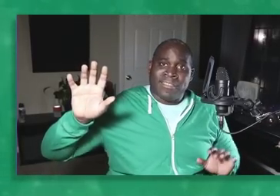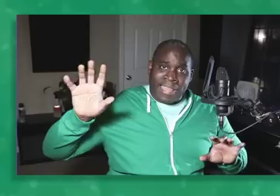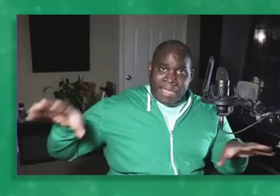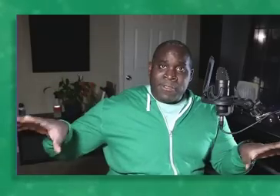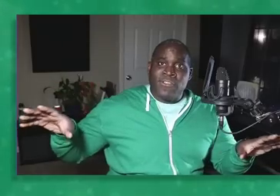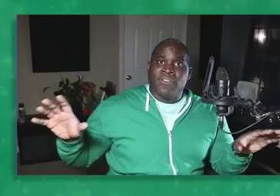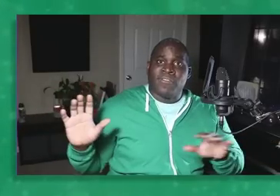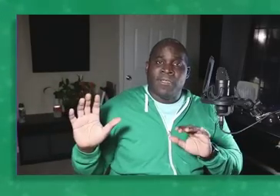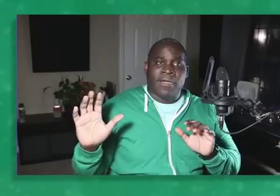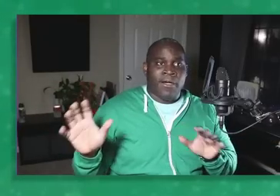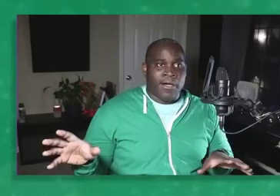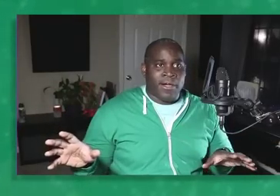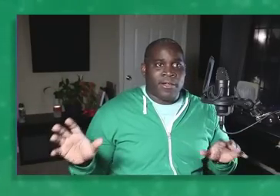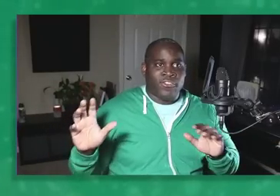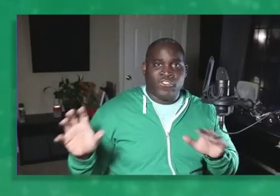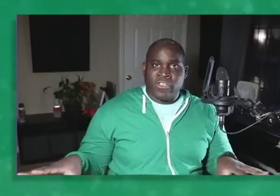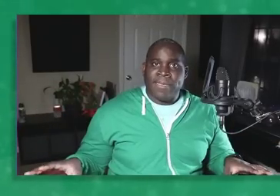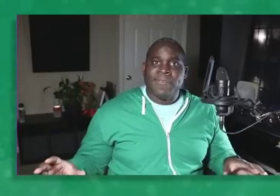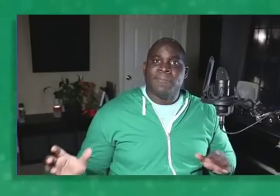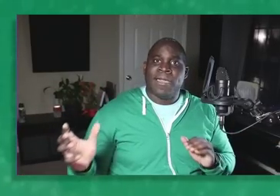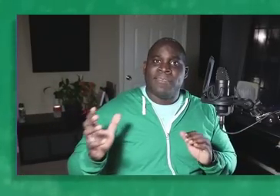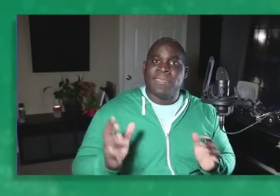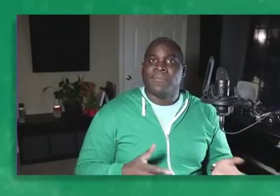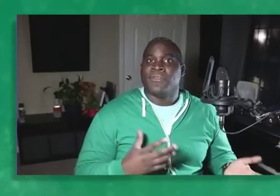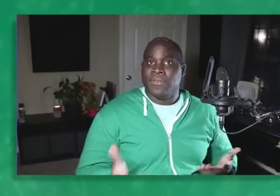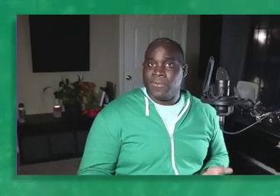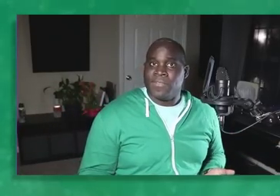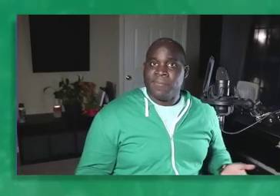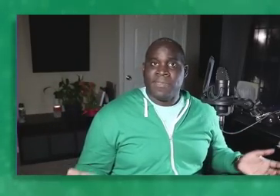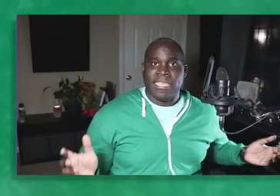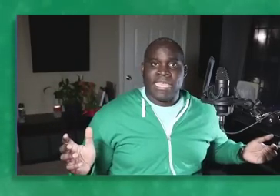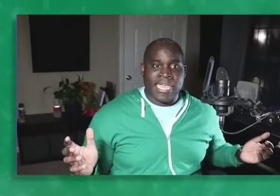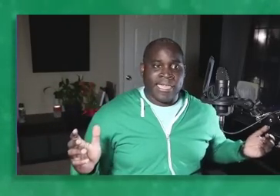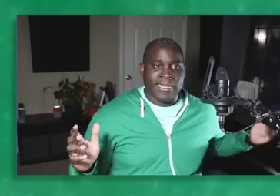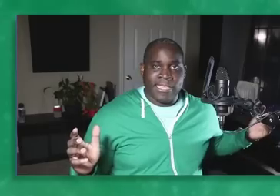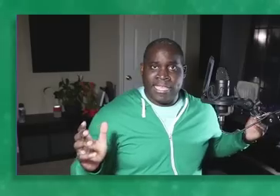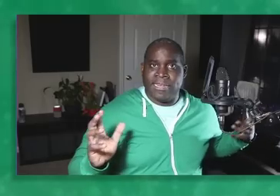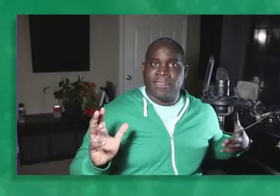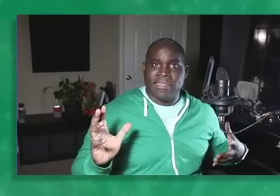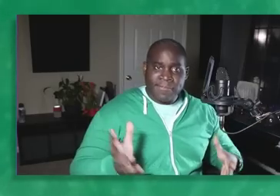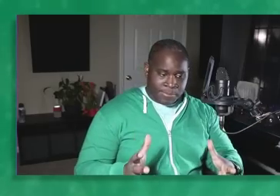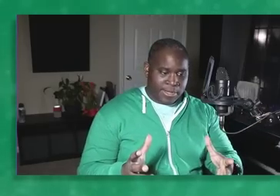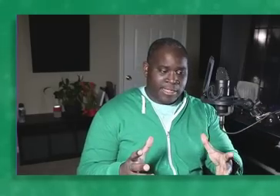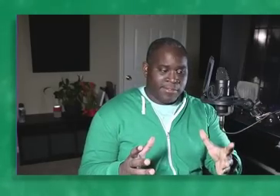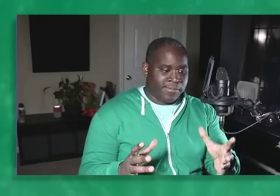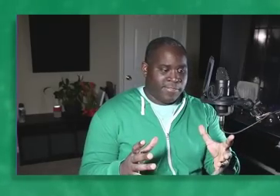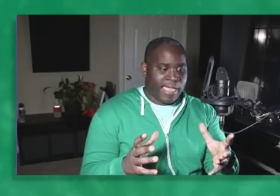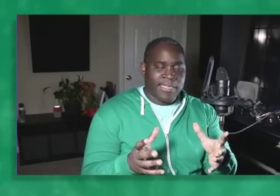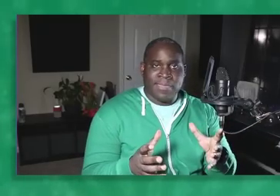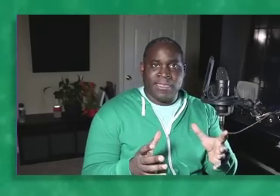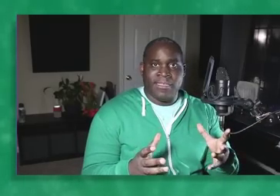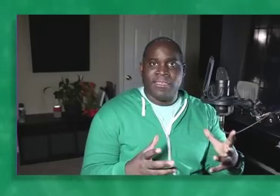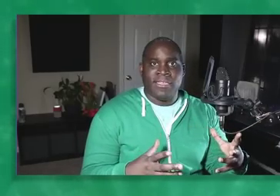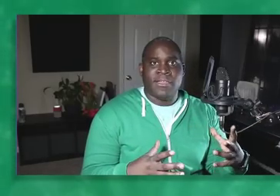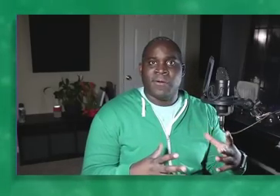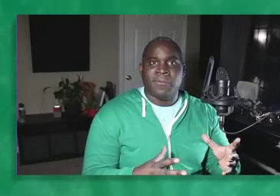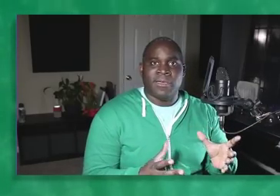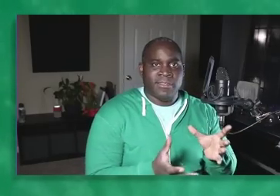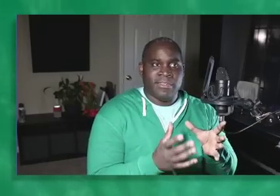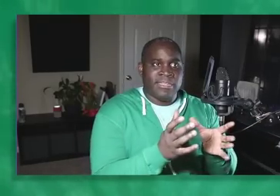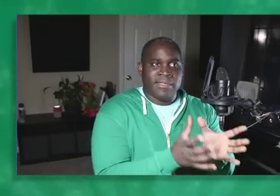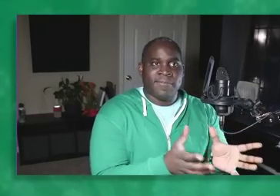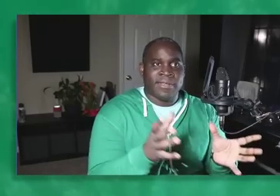times languages are shaped by the people who use them, and in deaf communities that could be, you